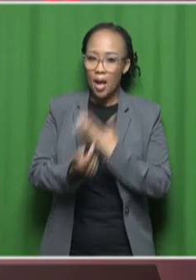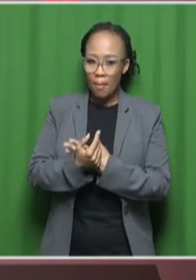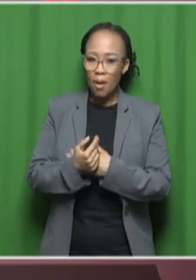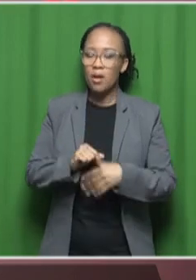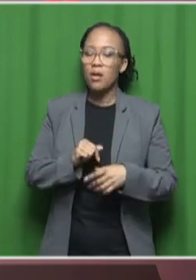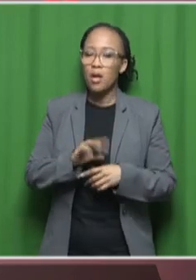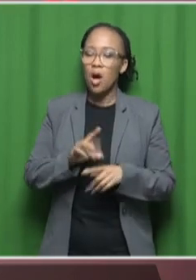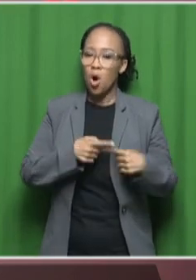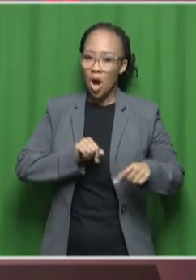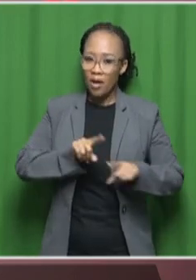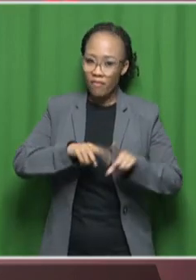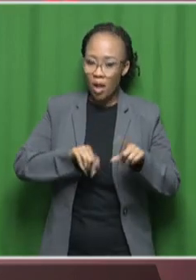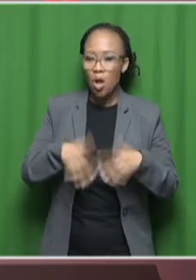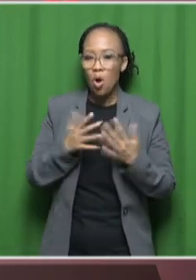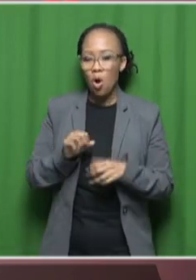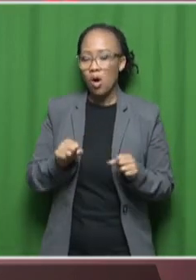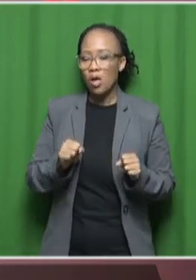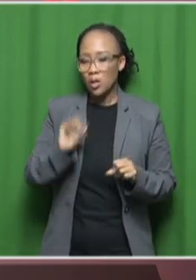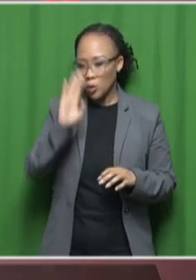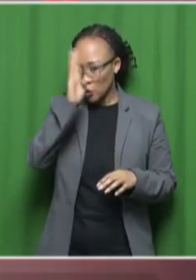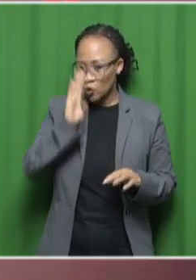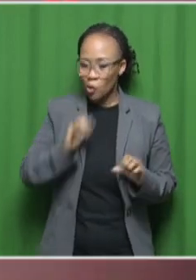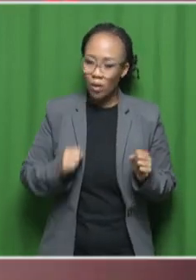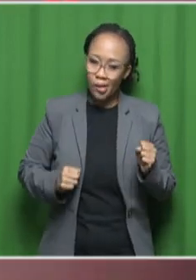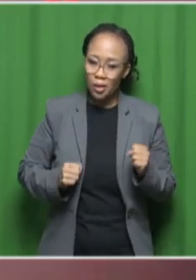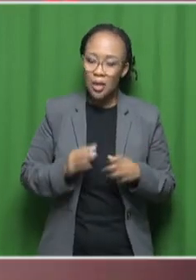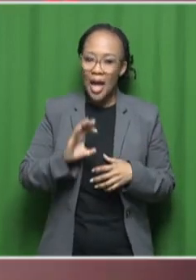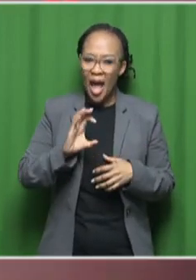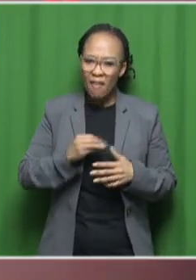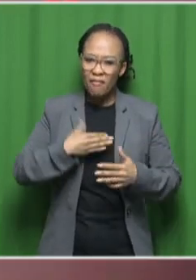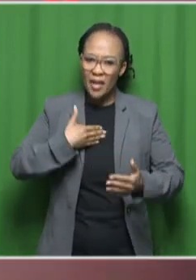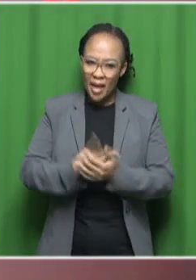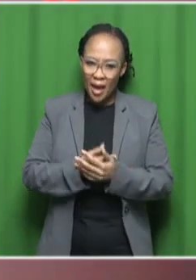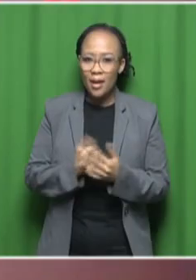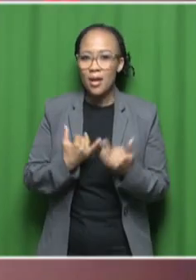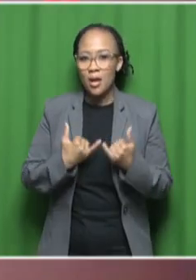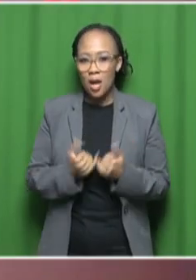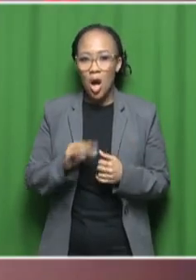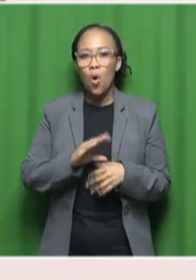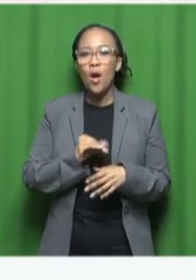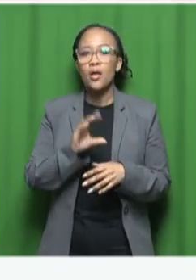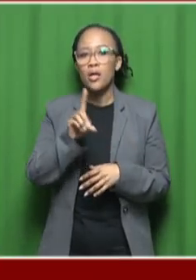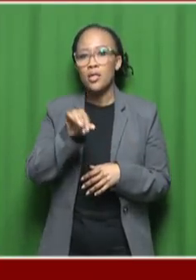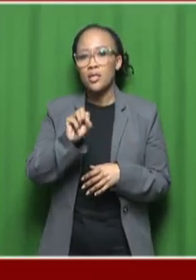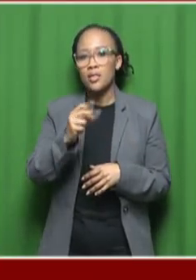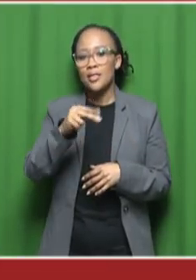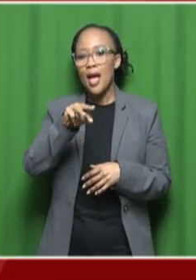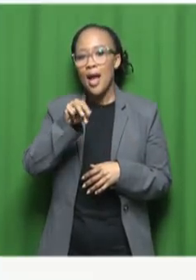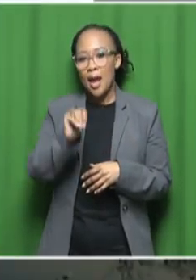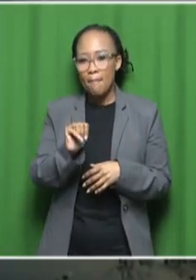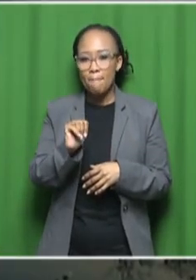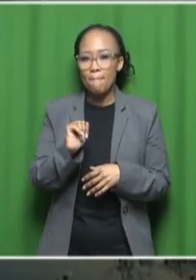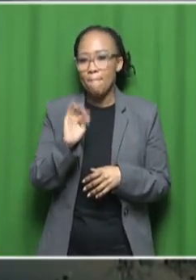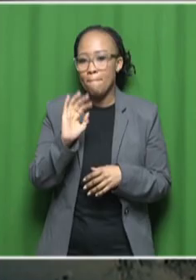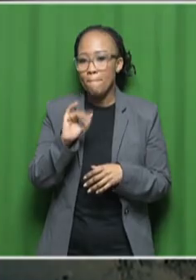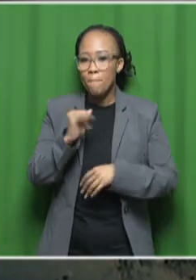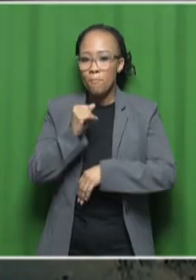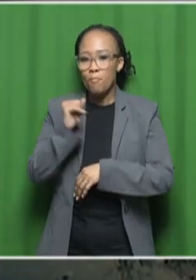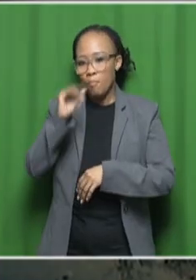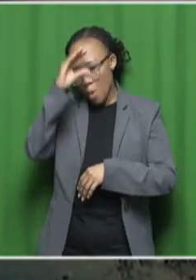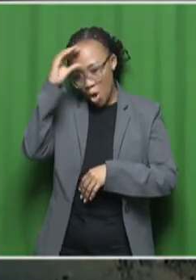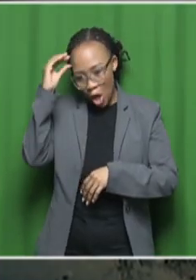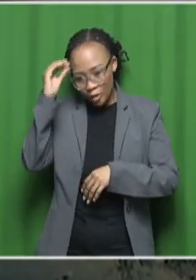this morning is Ernst van Rensburg, who's a clinic admin manager at Dis-Chem and professional nurse, to talk to